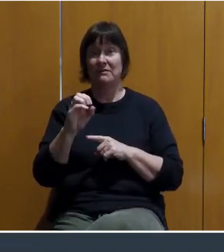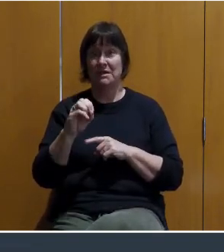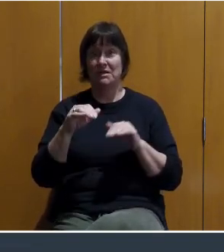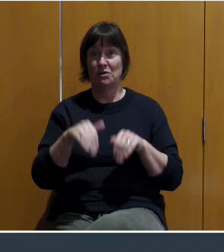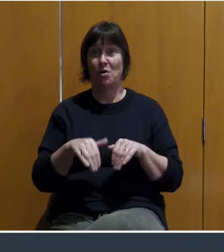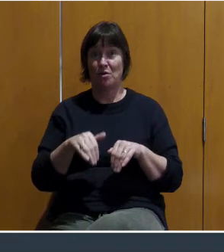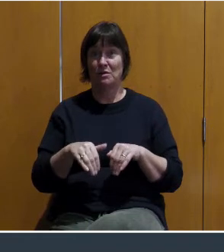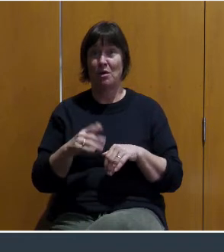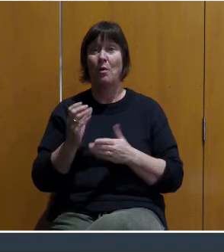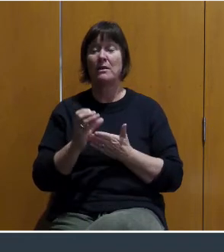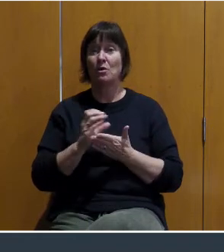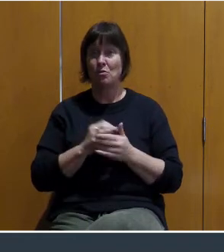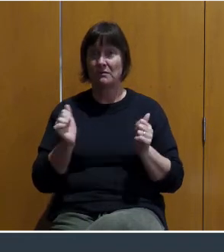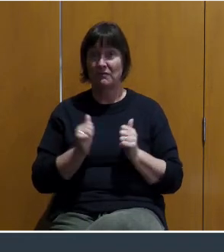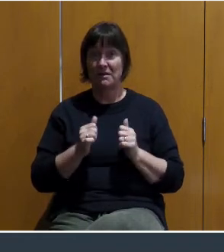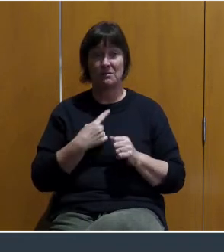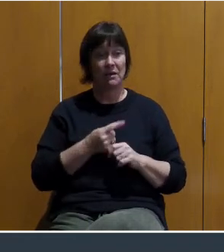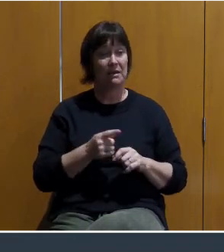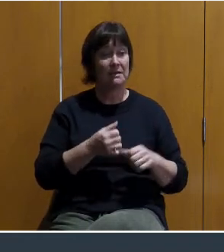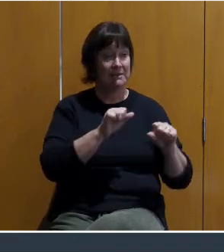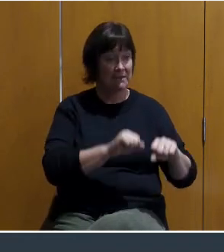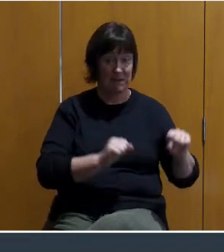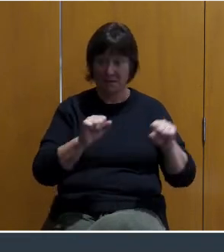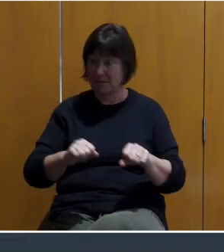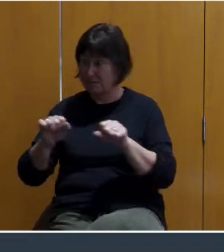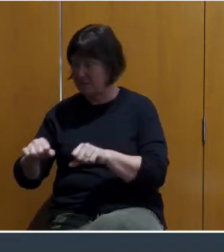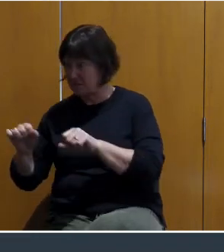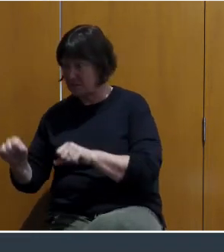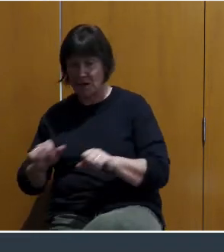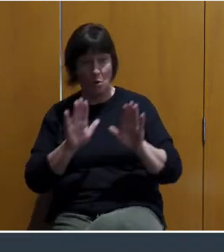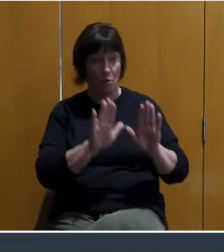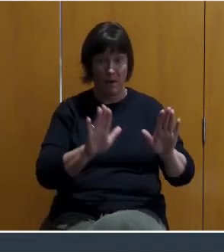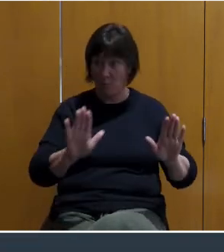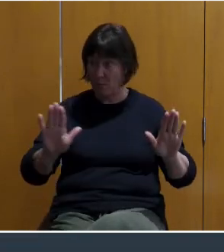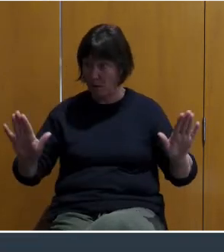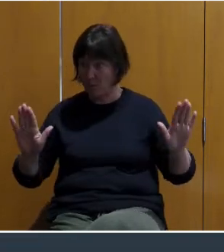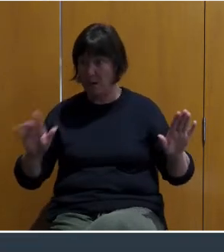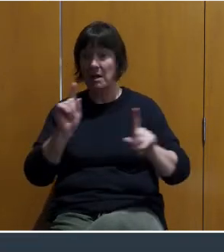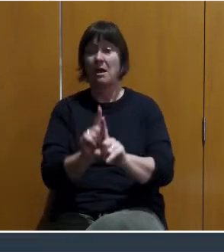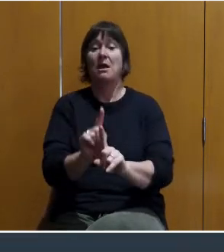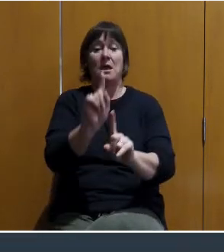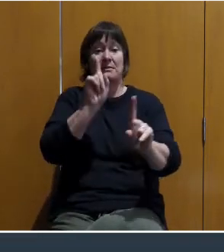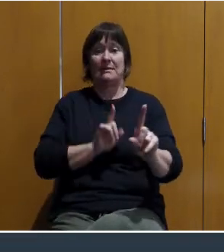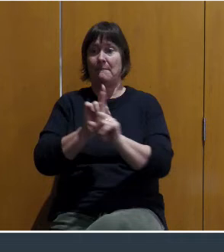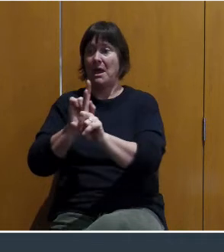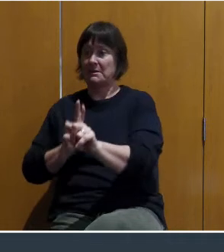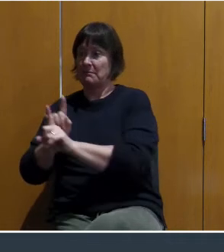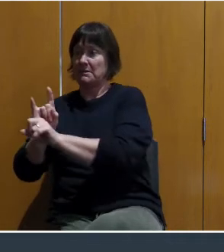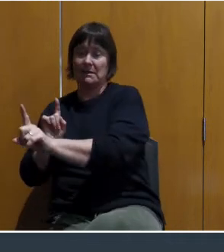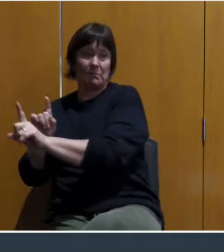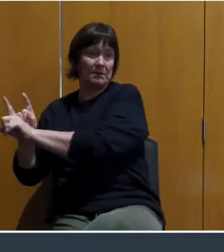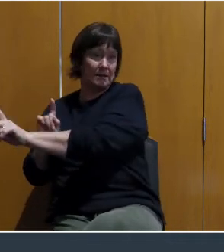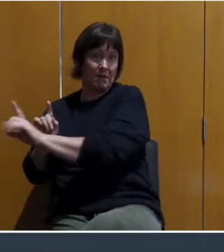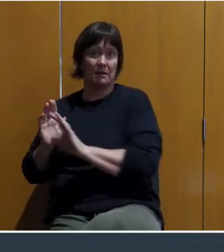those dogs up, get them to wait, and step out, a good distance from their dogs. So,